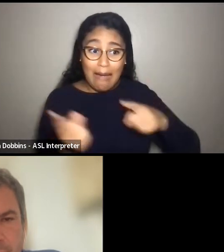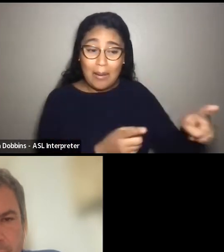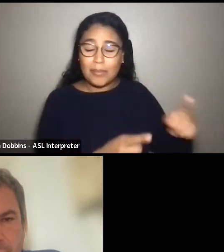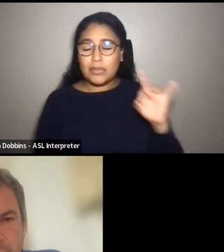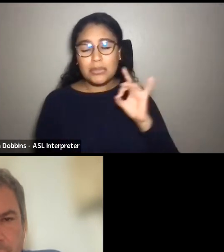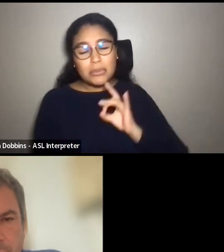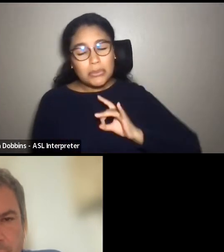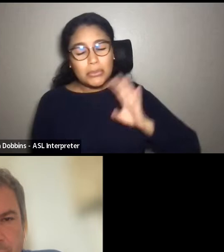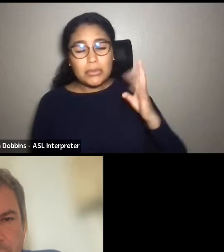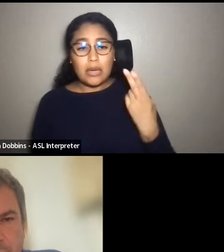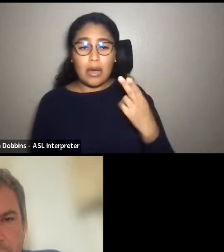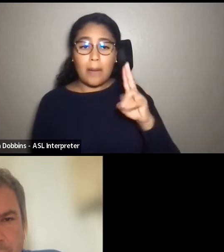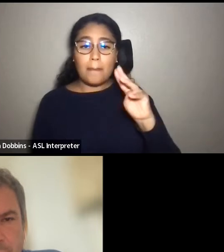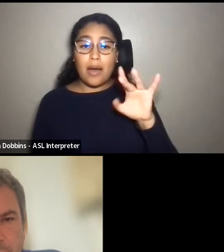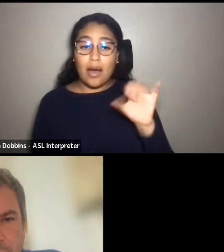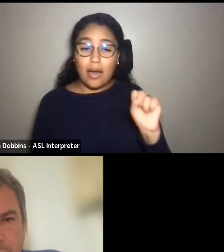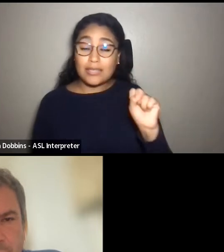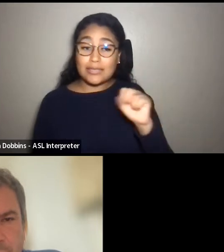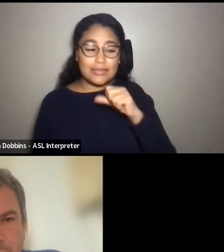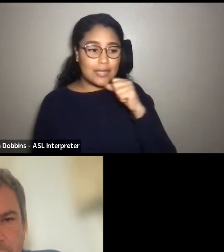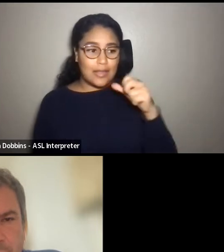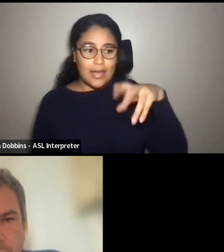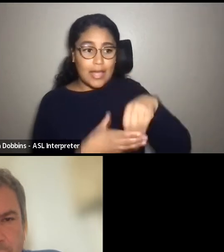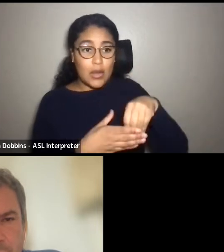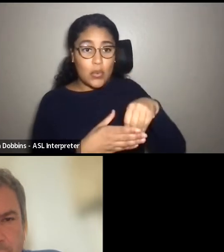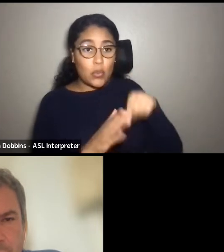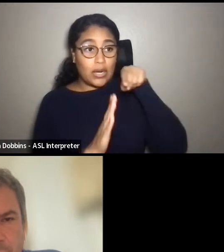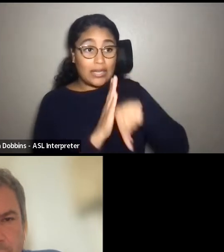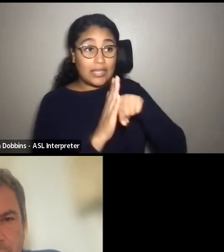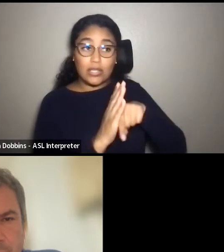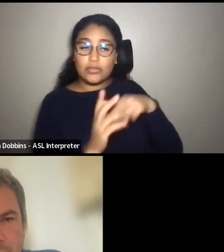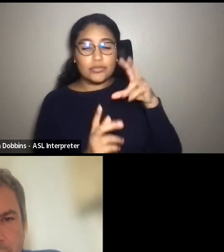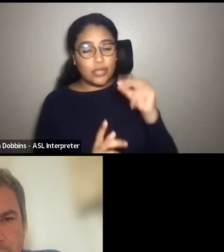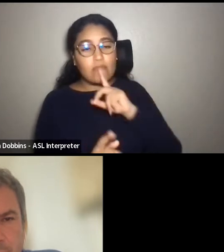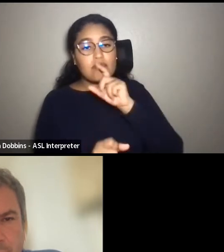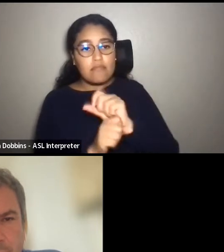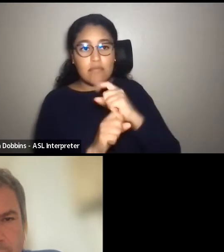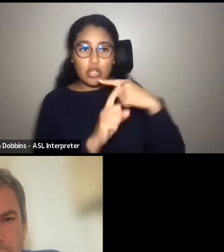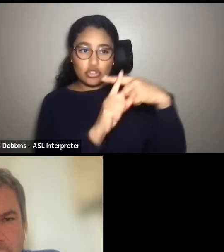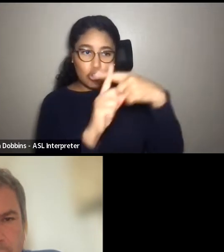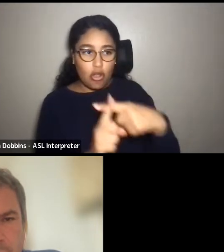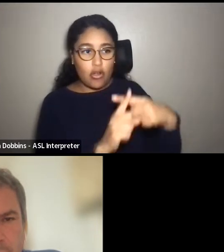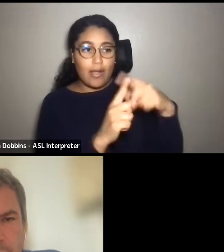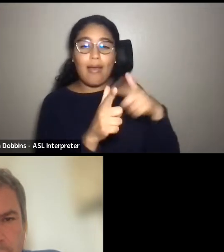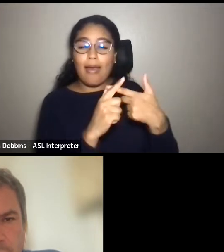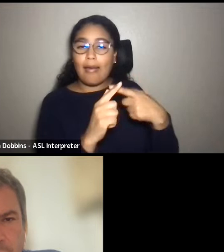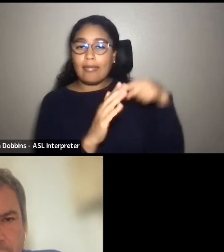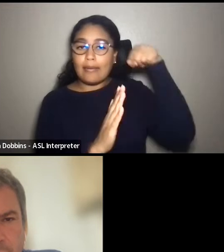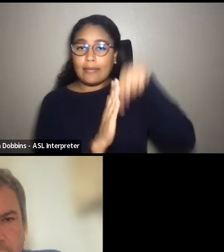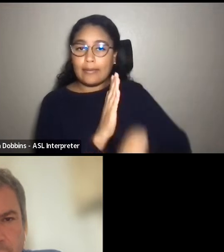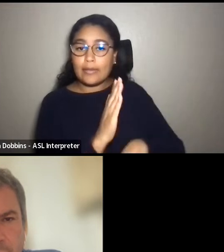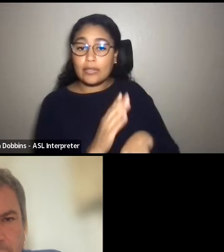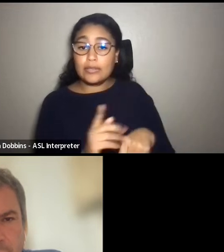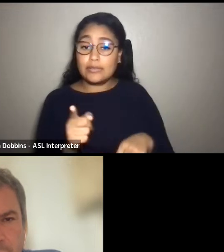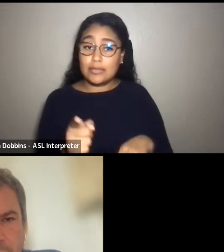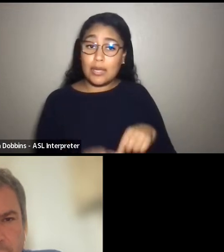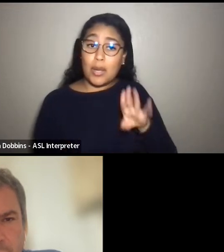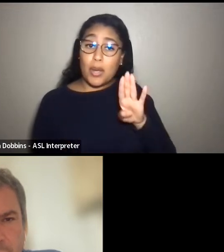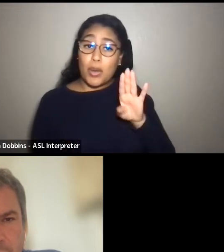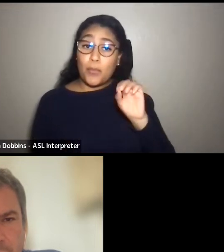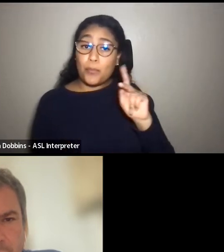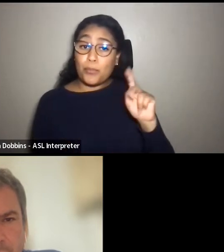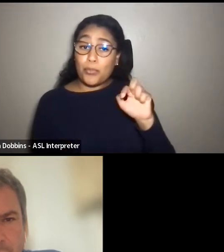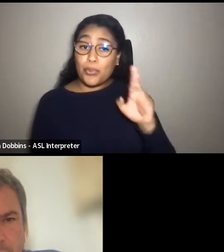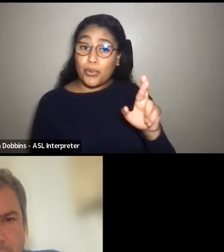committed war crimes. Civilians were not inadvertently killed. They were targeted and viciously attacked. Superintendent